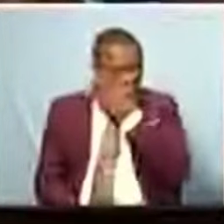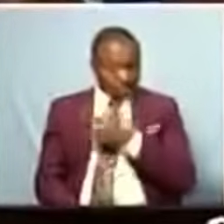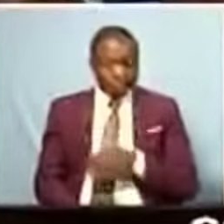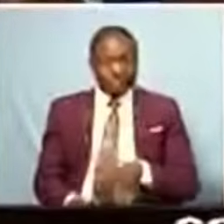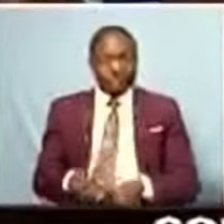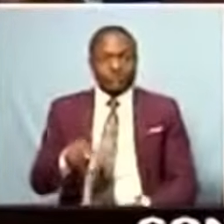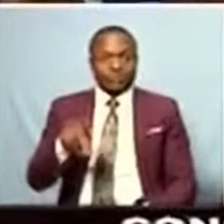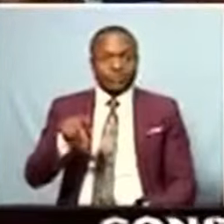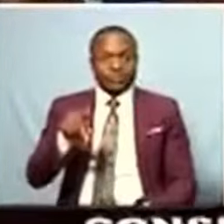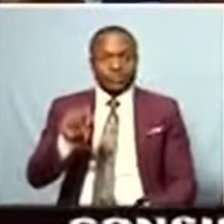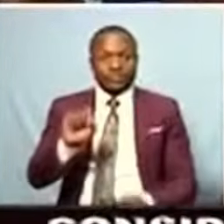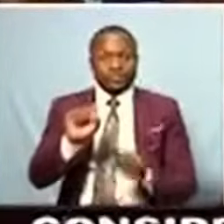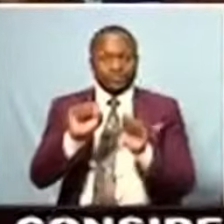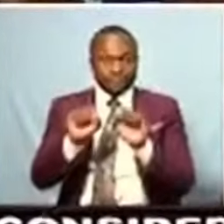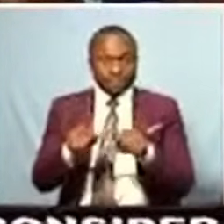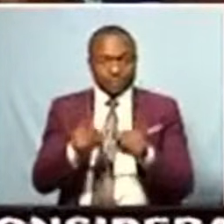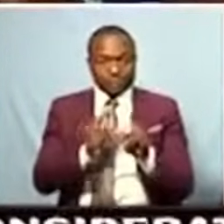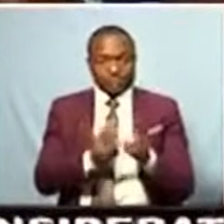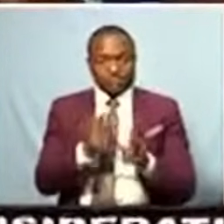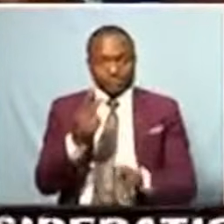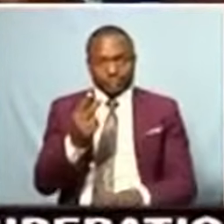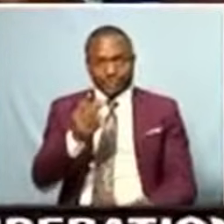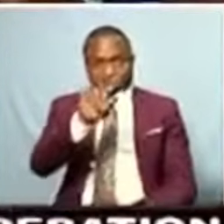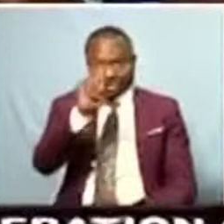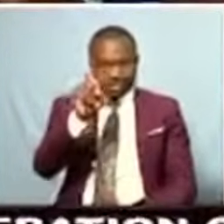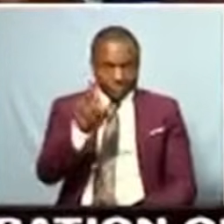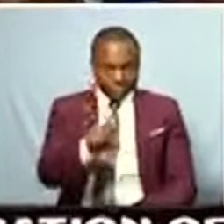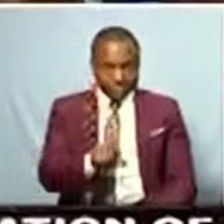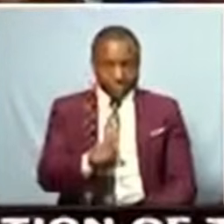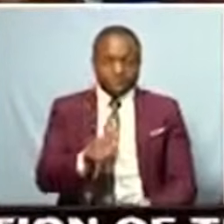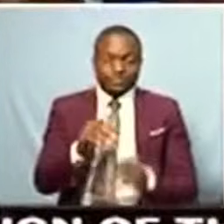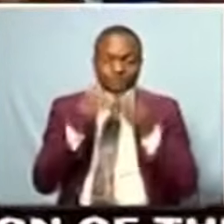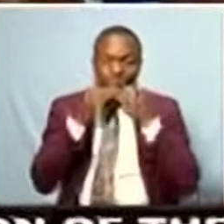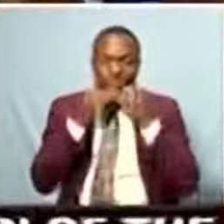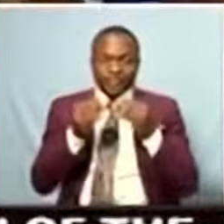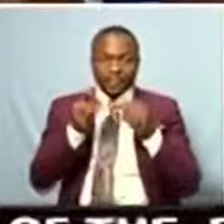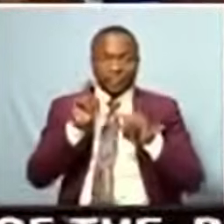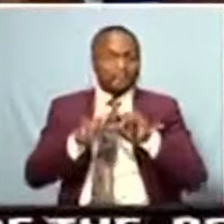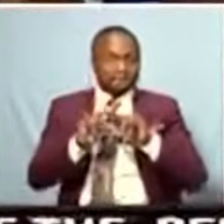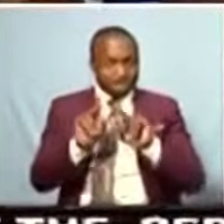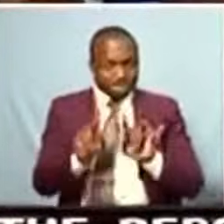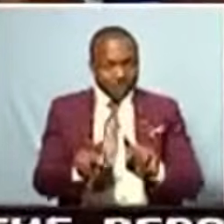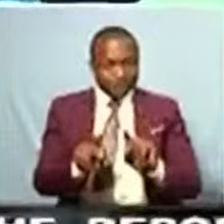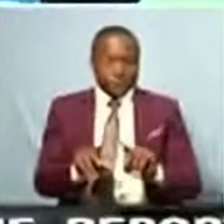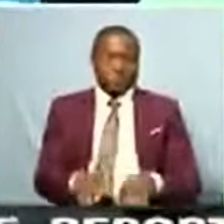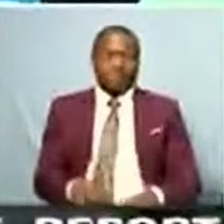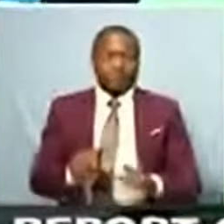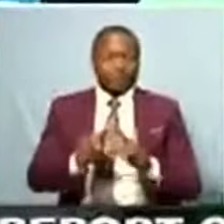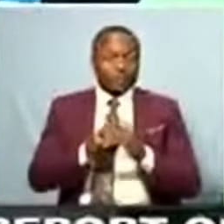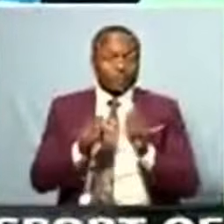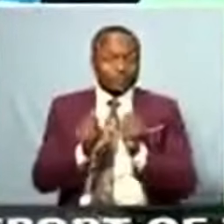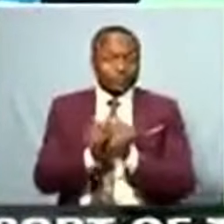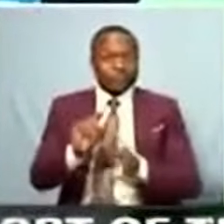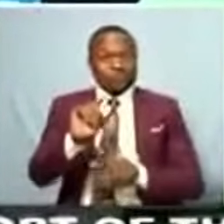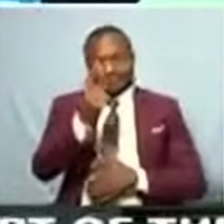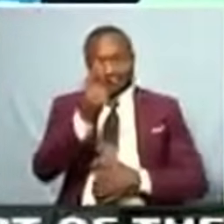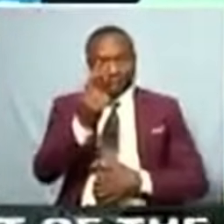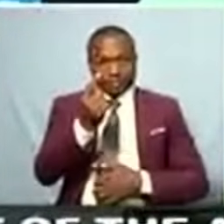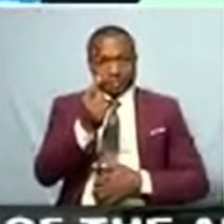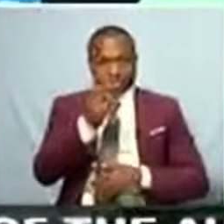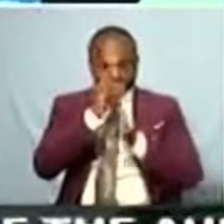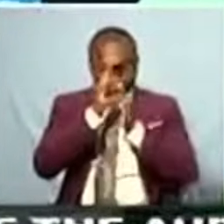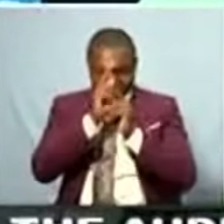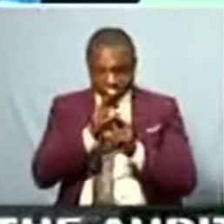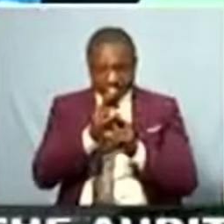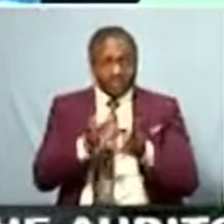Thank you. PS, you can proceed with those 2 questions. Thank you very much, Chair. Starting with the first one where Honorable